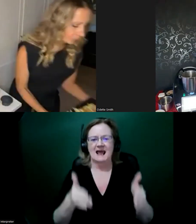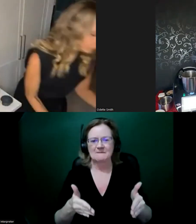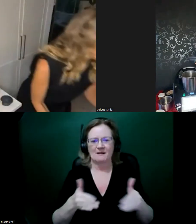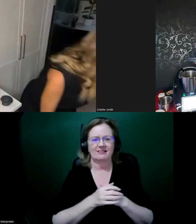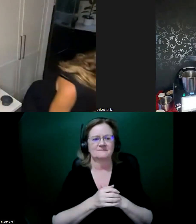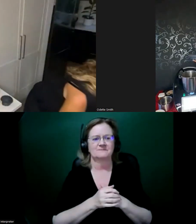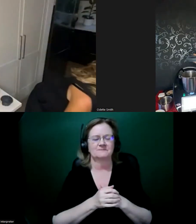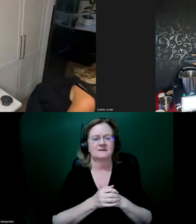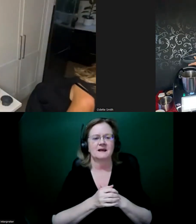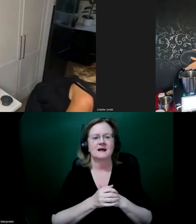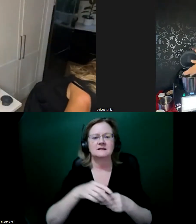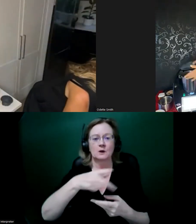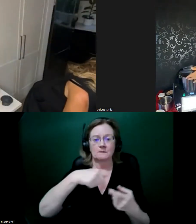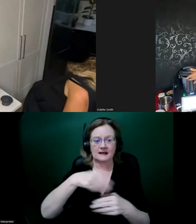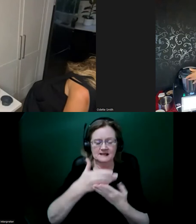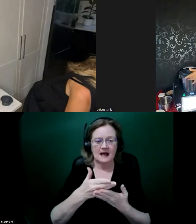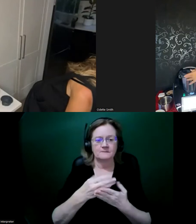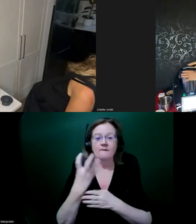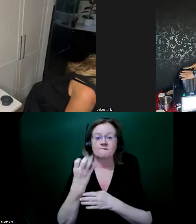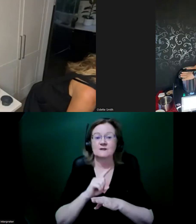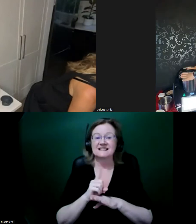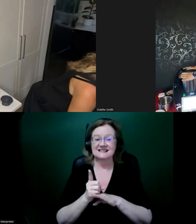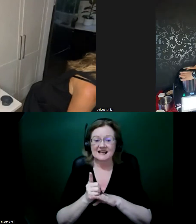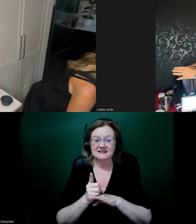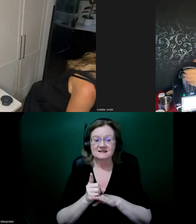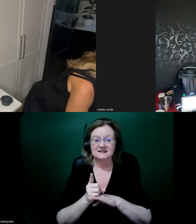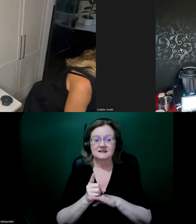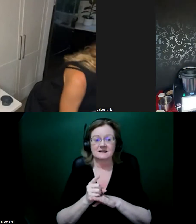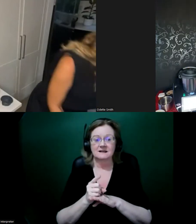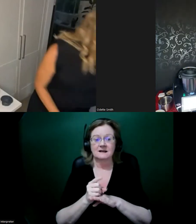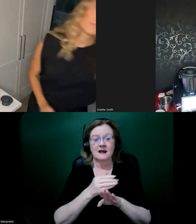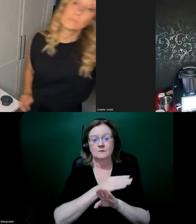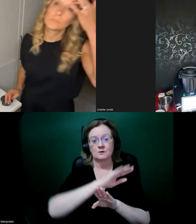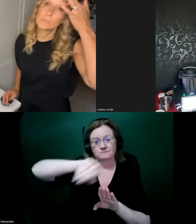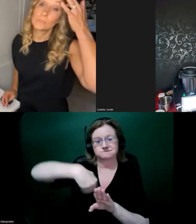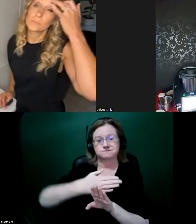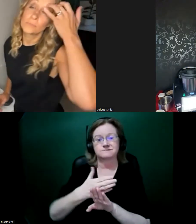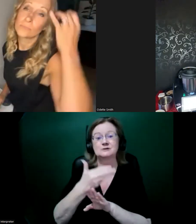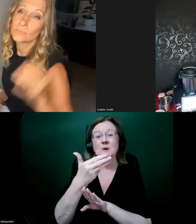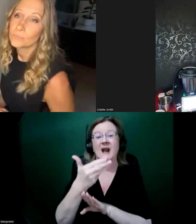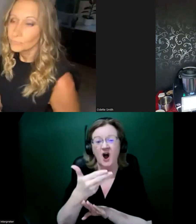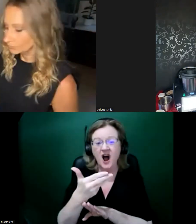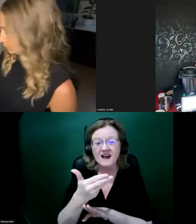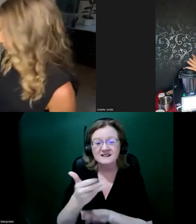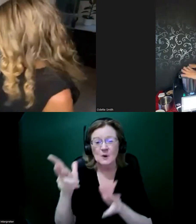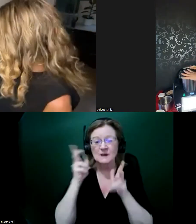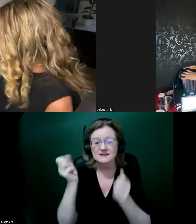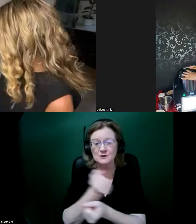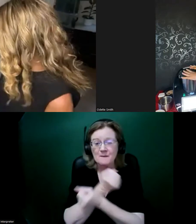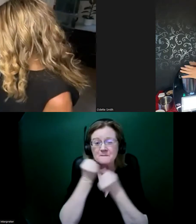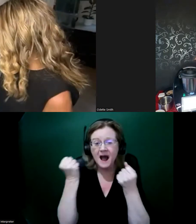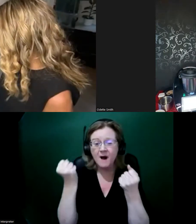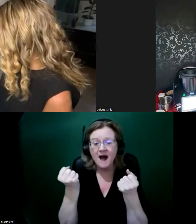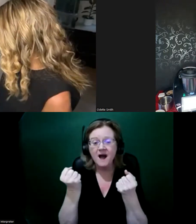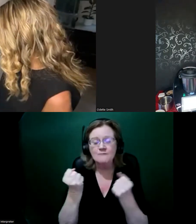go 40 seconds, and we're going to go all the way up to speed 9. So listen for the power, guys, because it is stainless